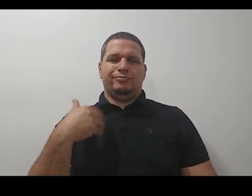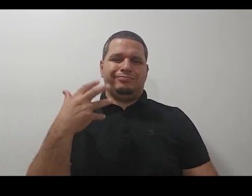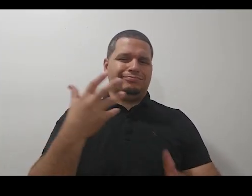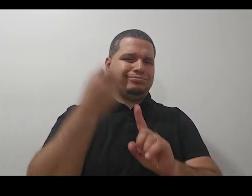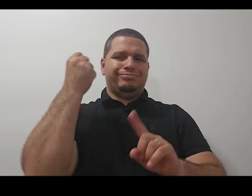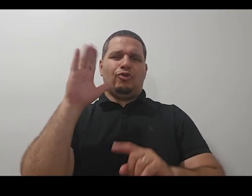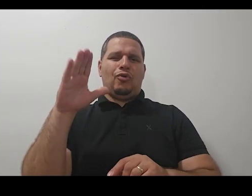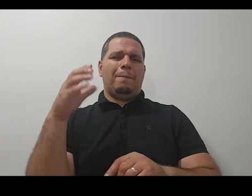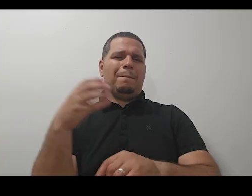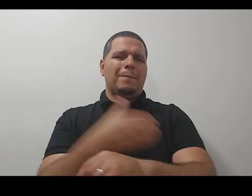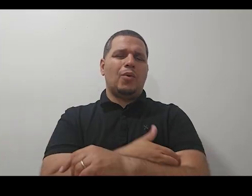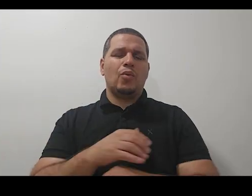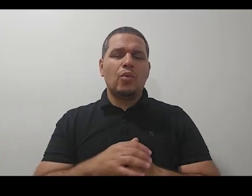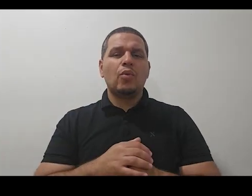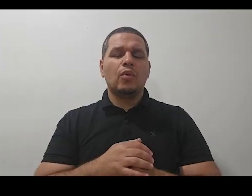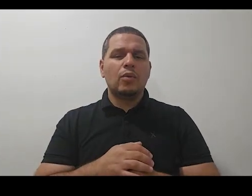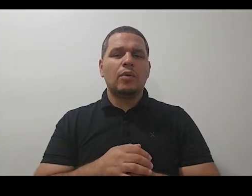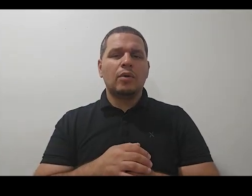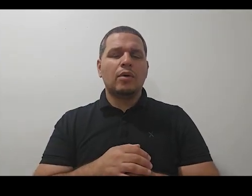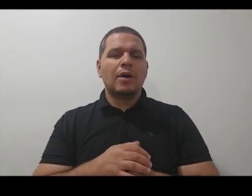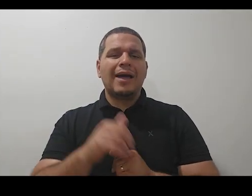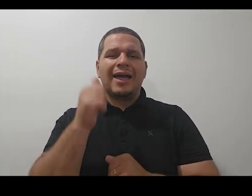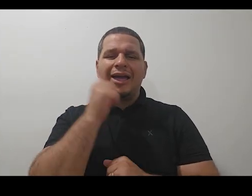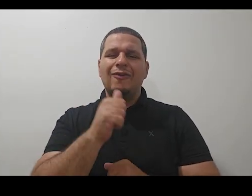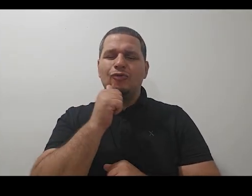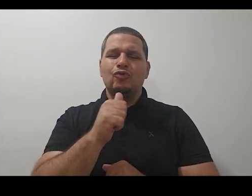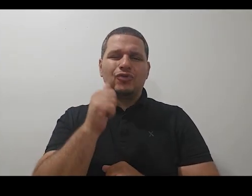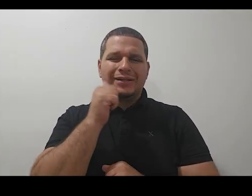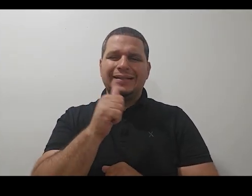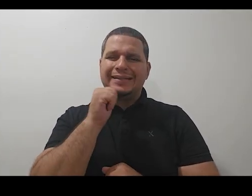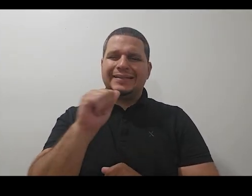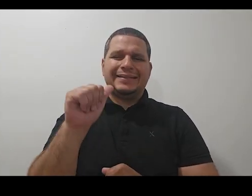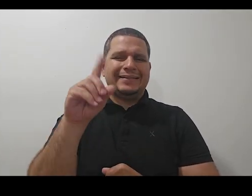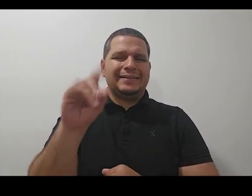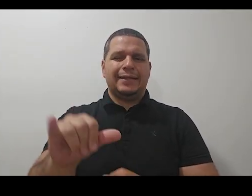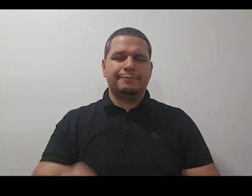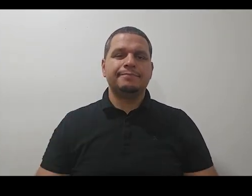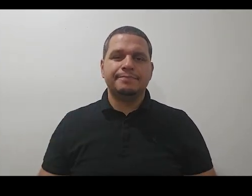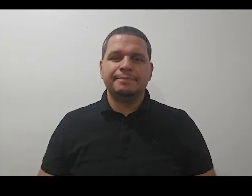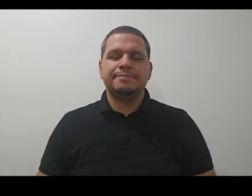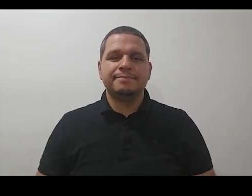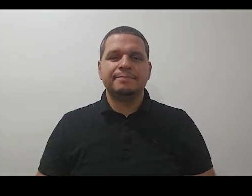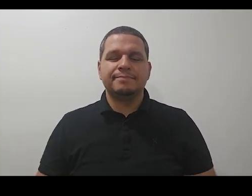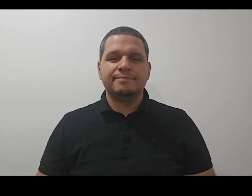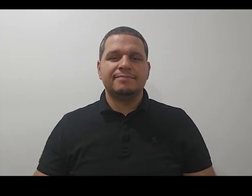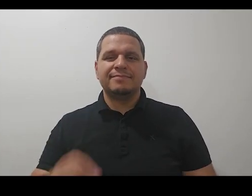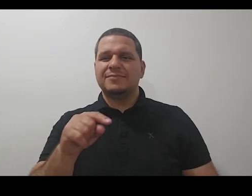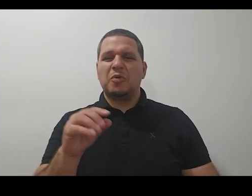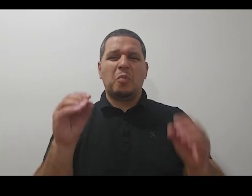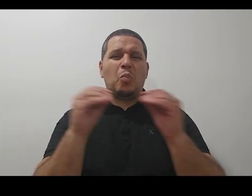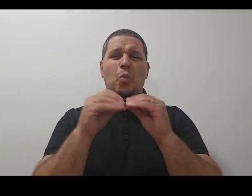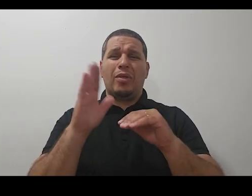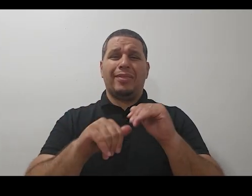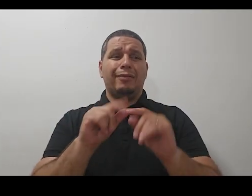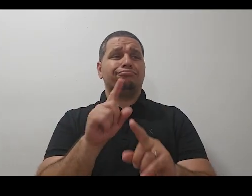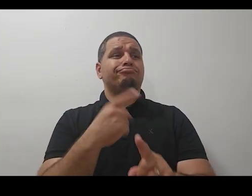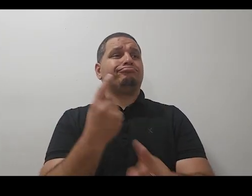our members are reclaiming their power every single